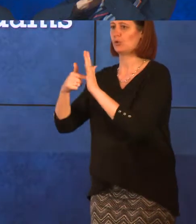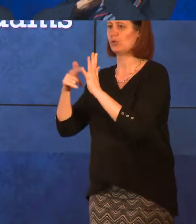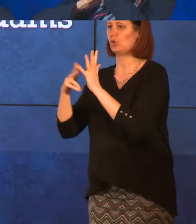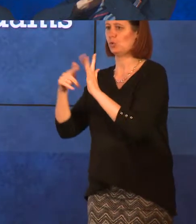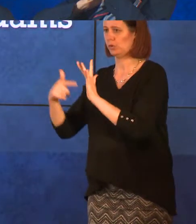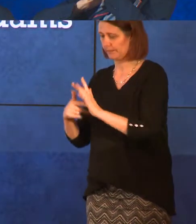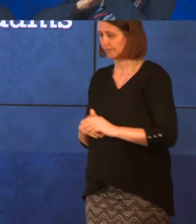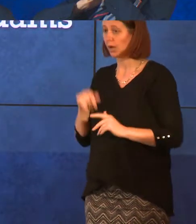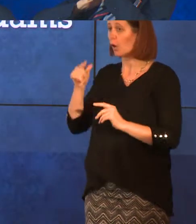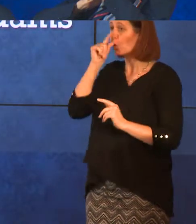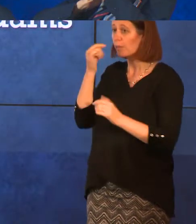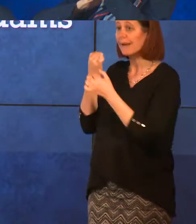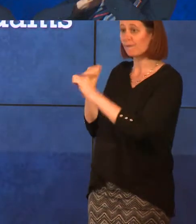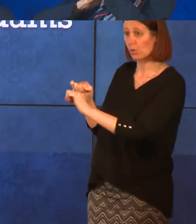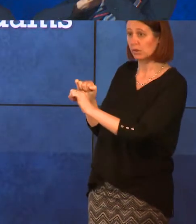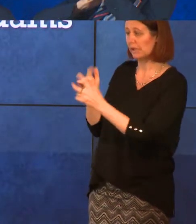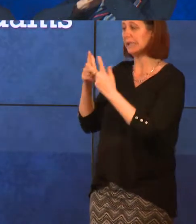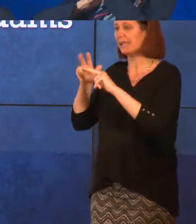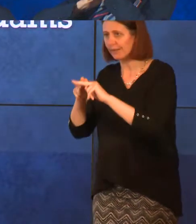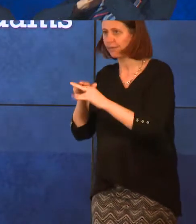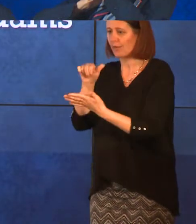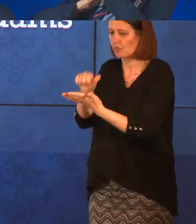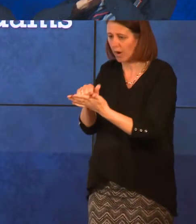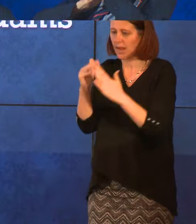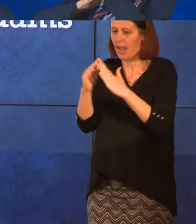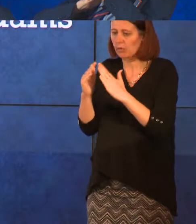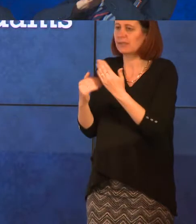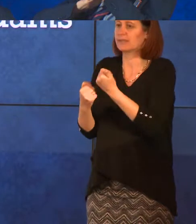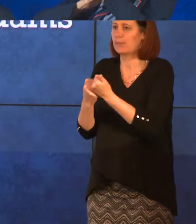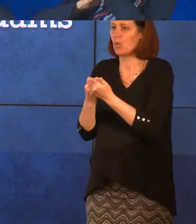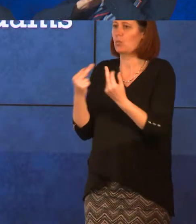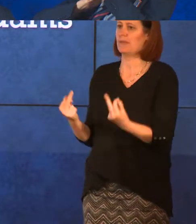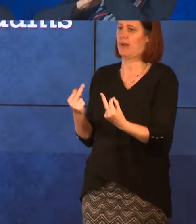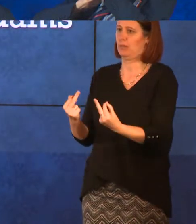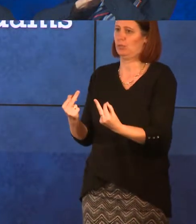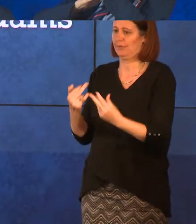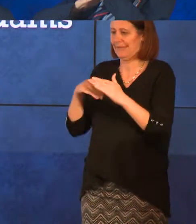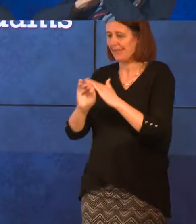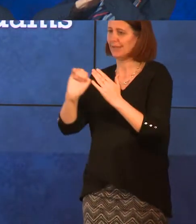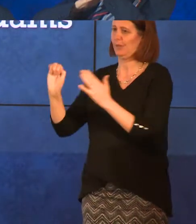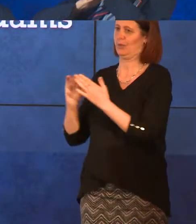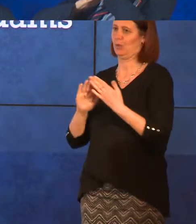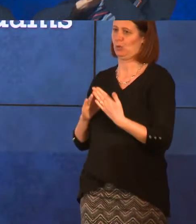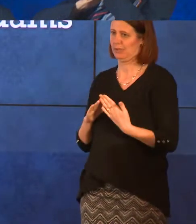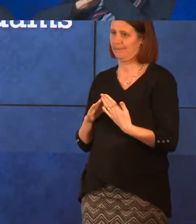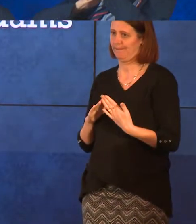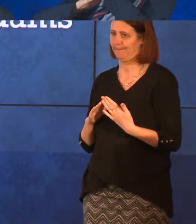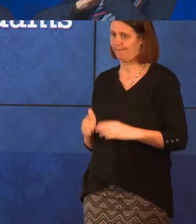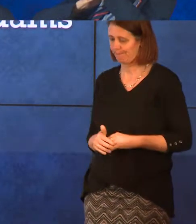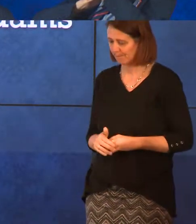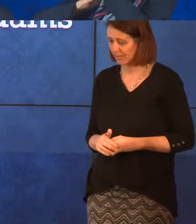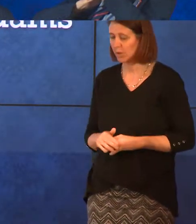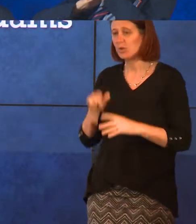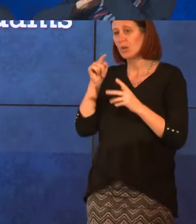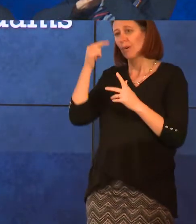that could have been avoided if the right housing and supports were available in the community. So I think with